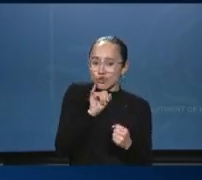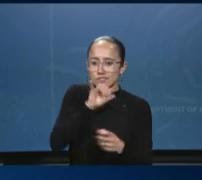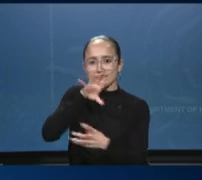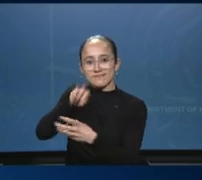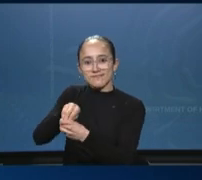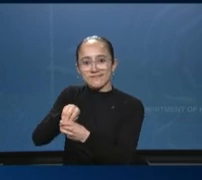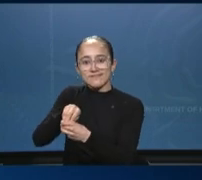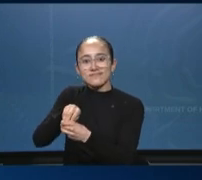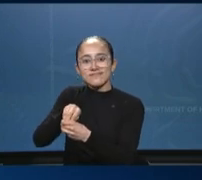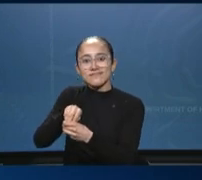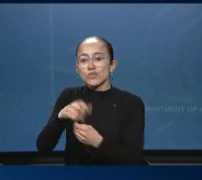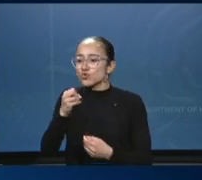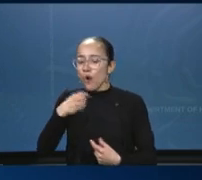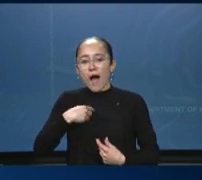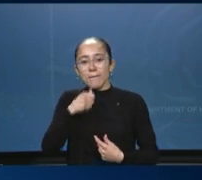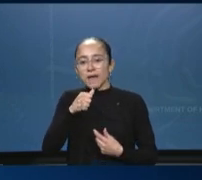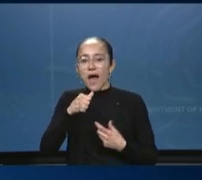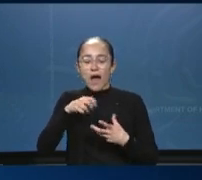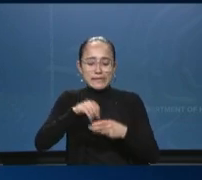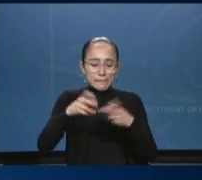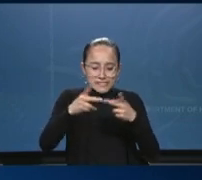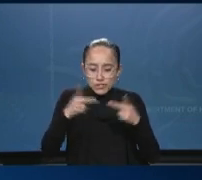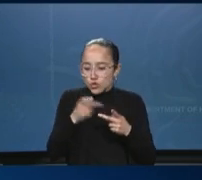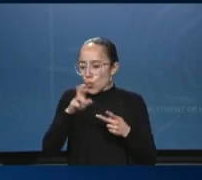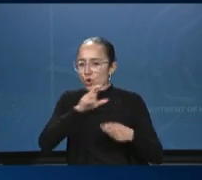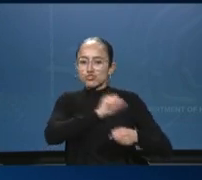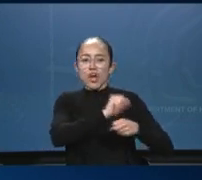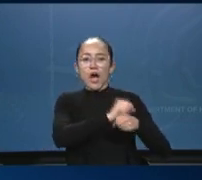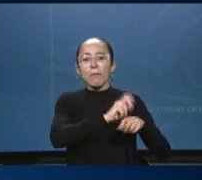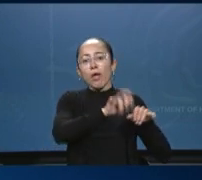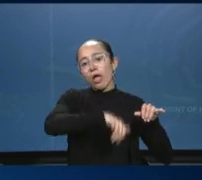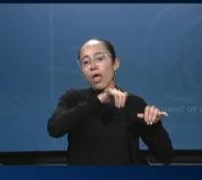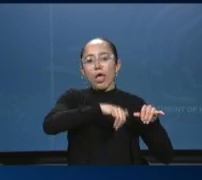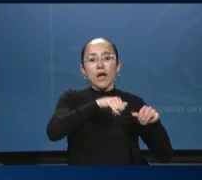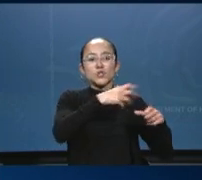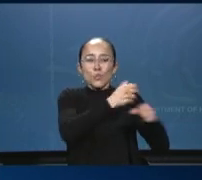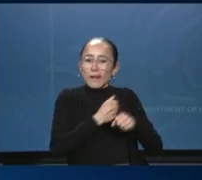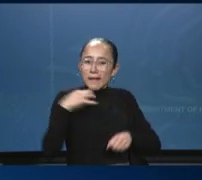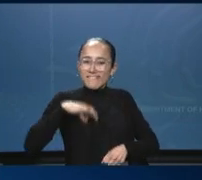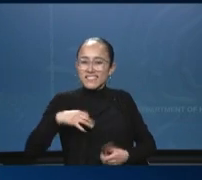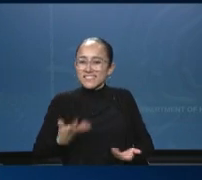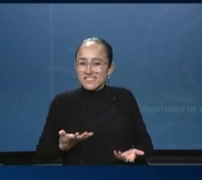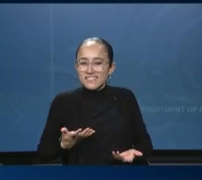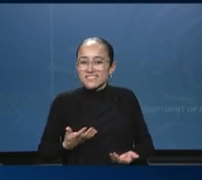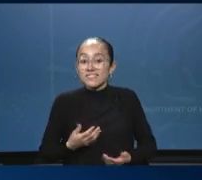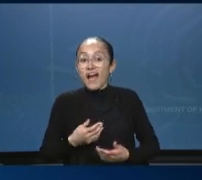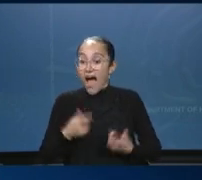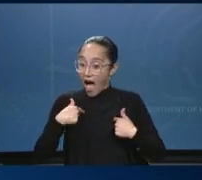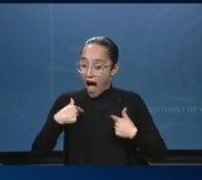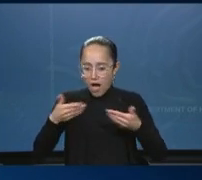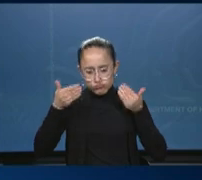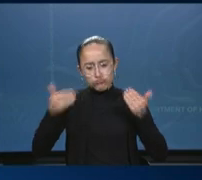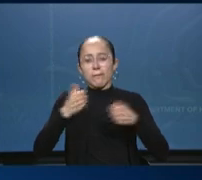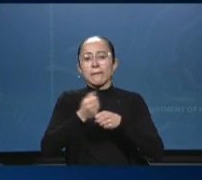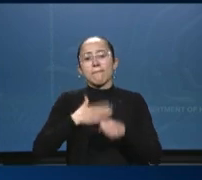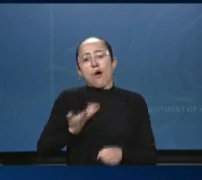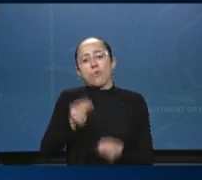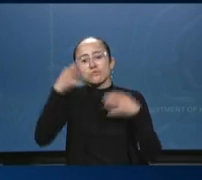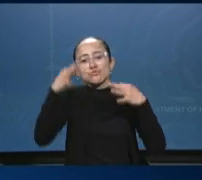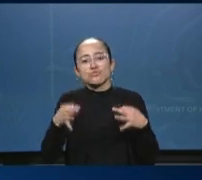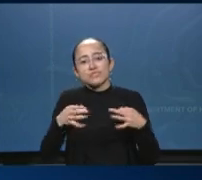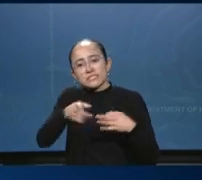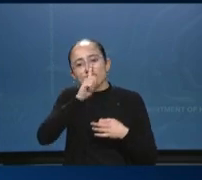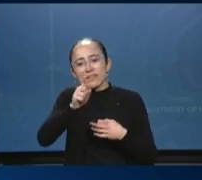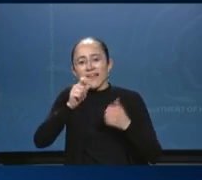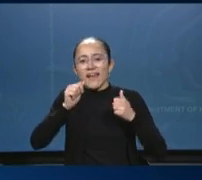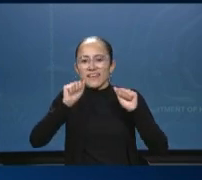so that I'm not staying in a position or a job or something just to keep the benefits. Suddenly I can make my own decisions and really